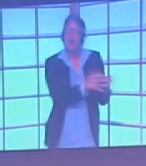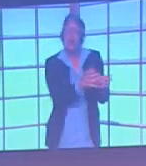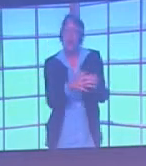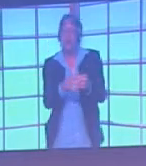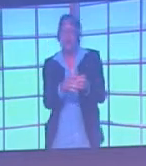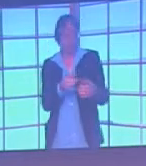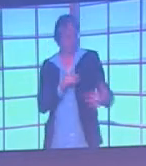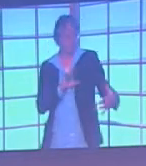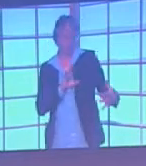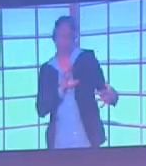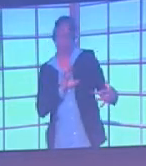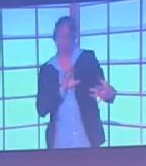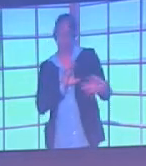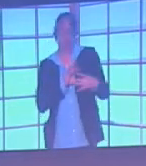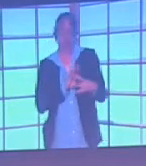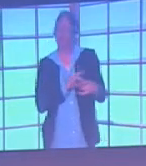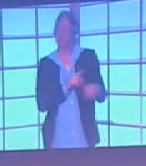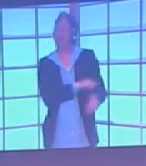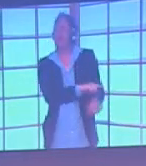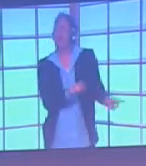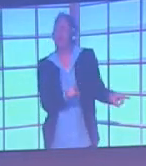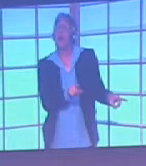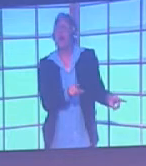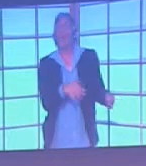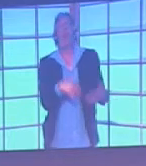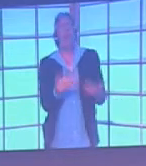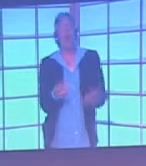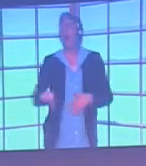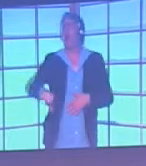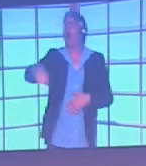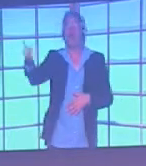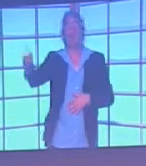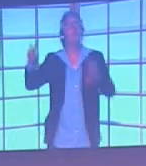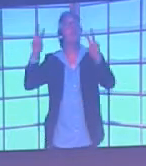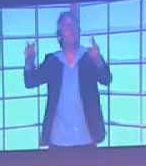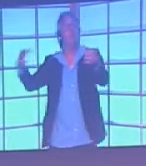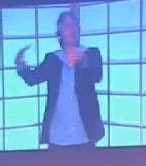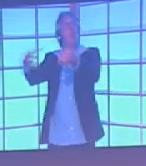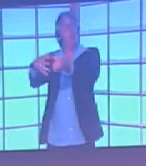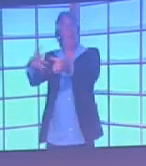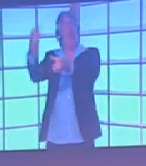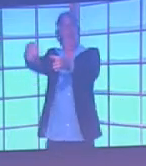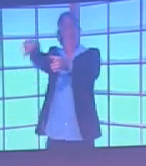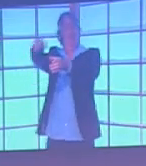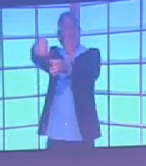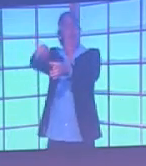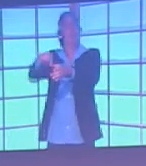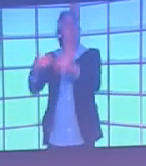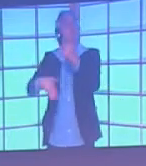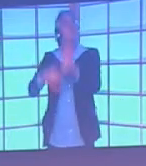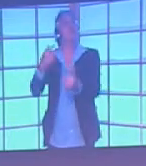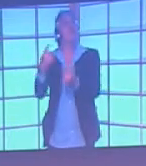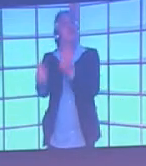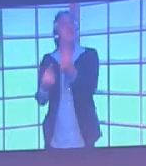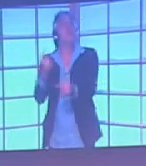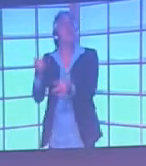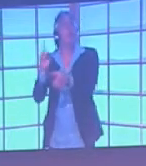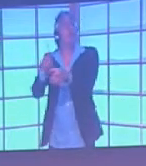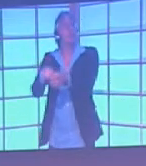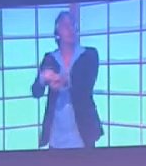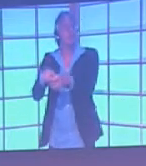also disabled fans are members. So those support groups of